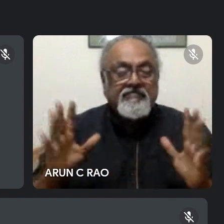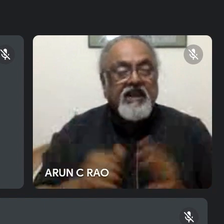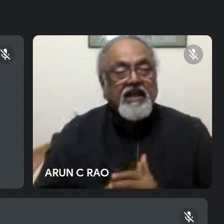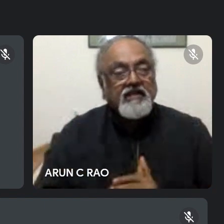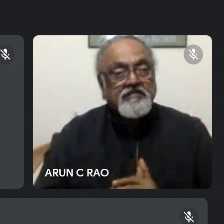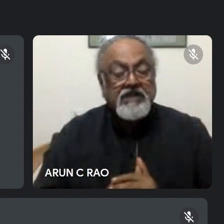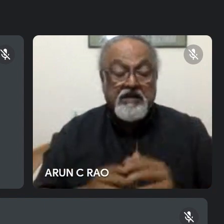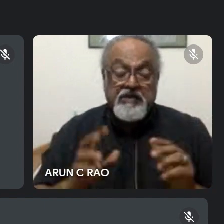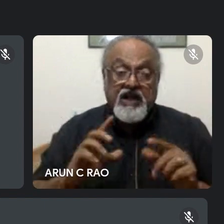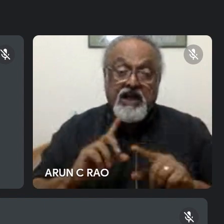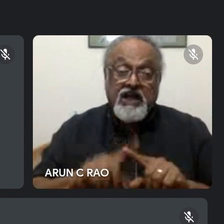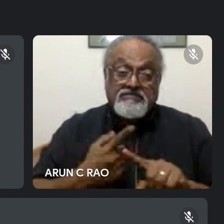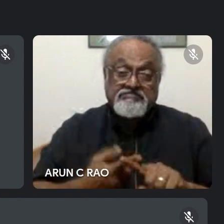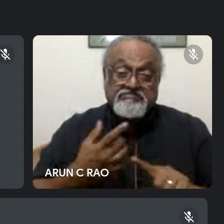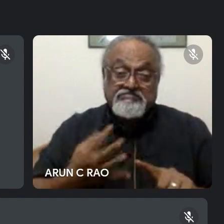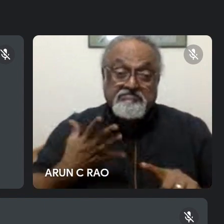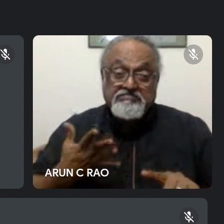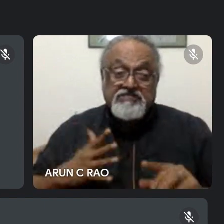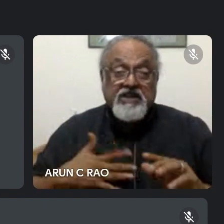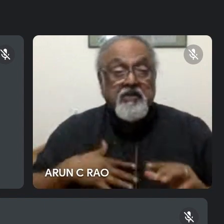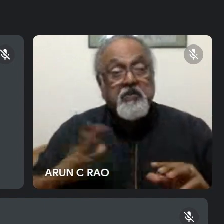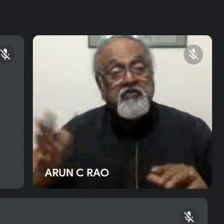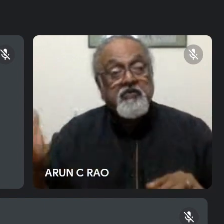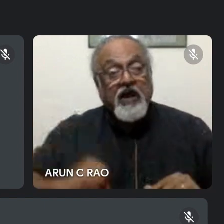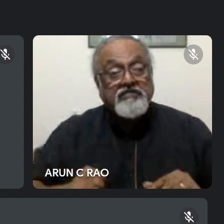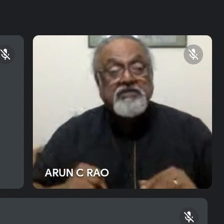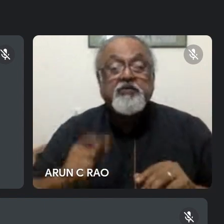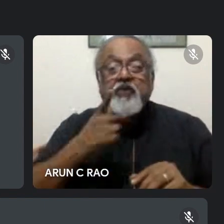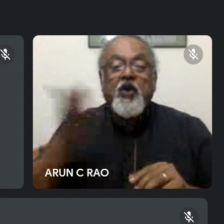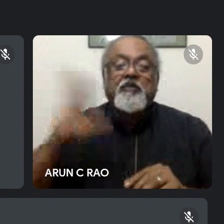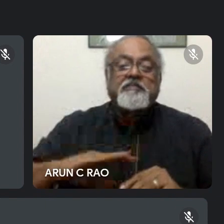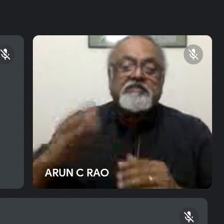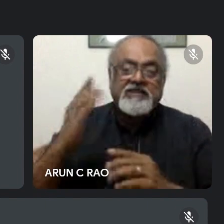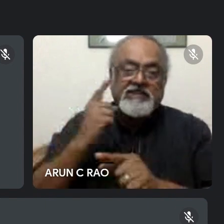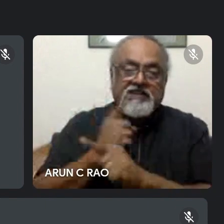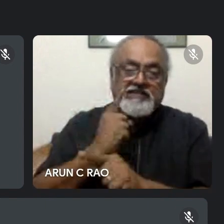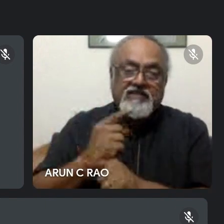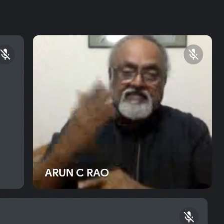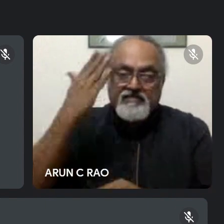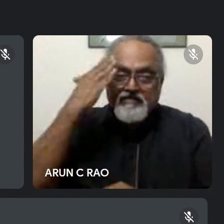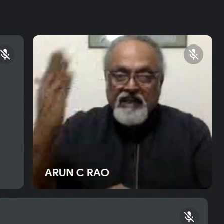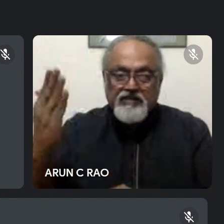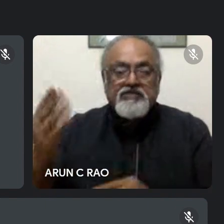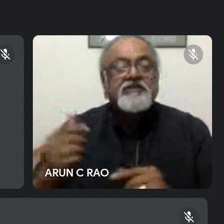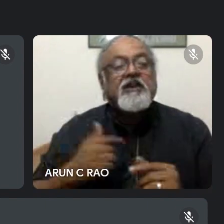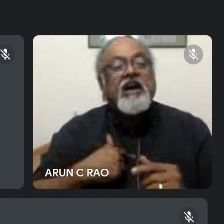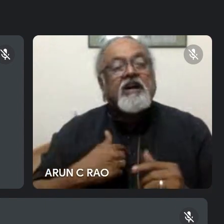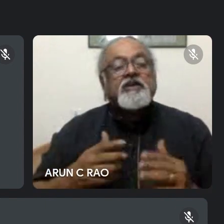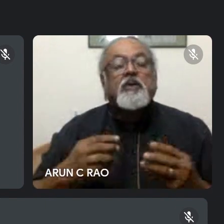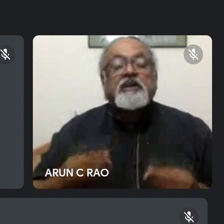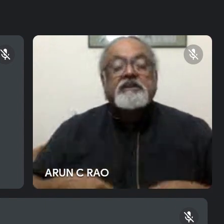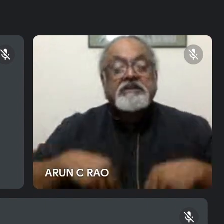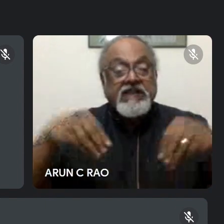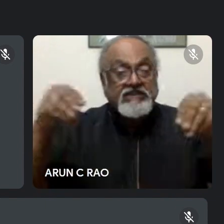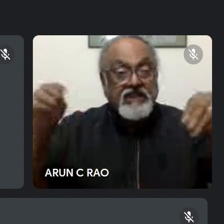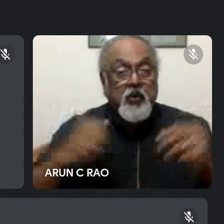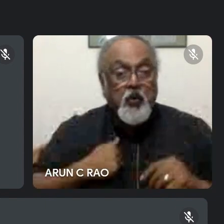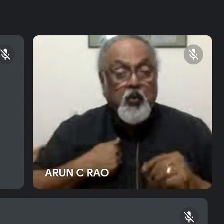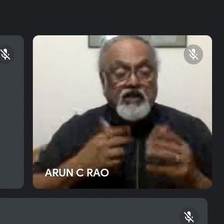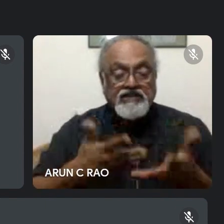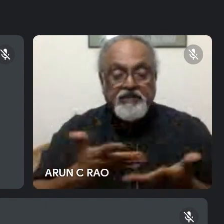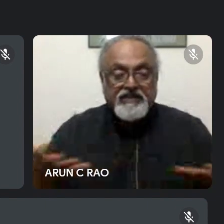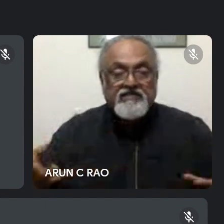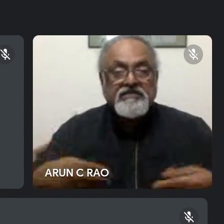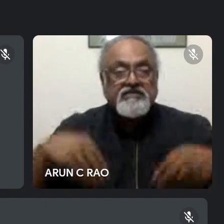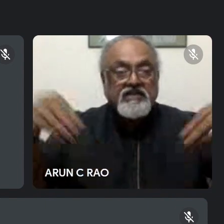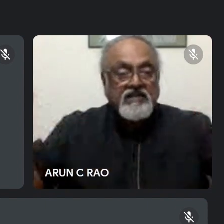in that skill. And that sort of really helped me sell my product really well, and it still does help me sell my product really well, or my skills really